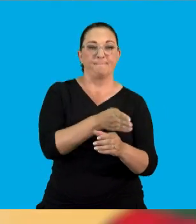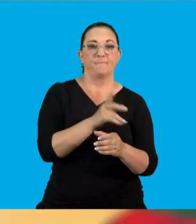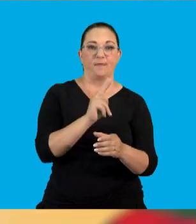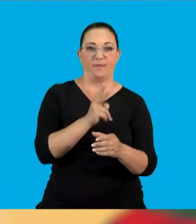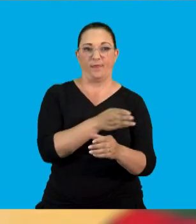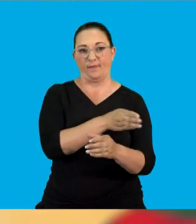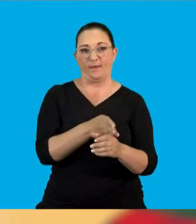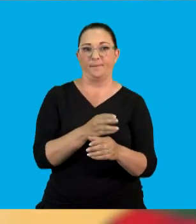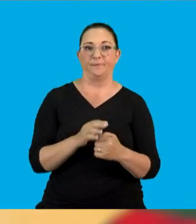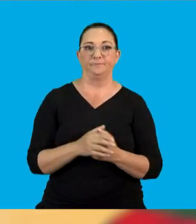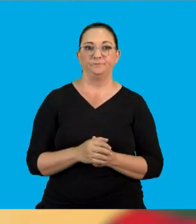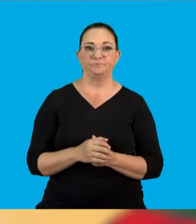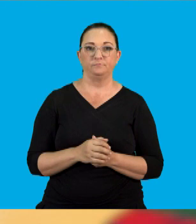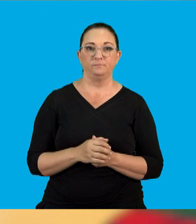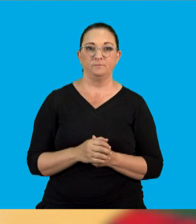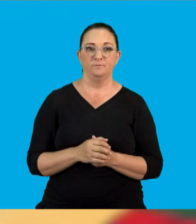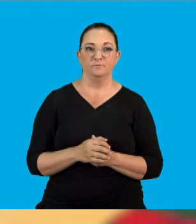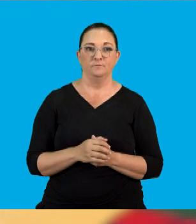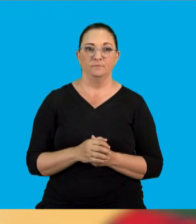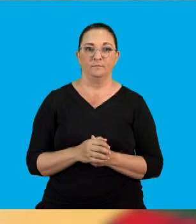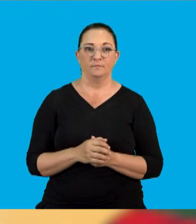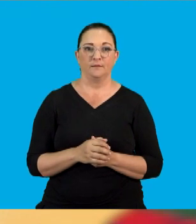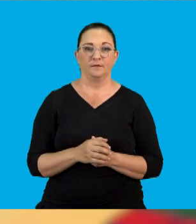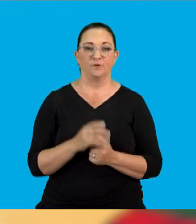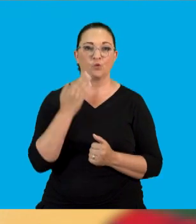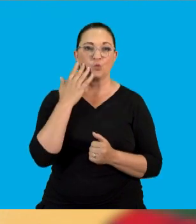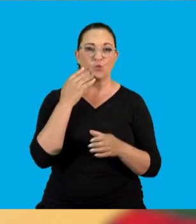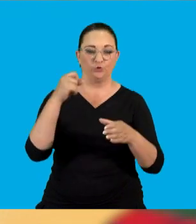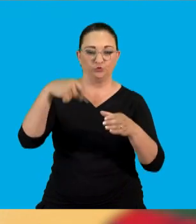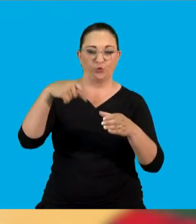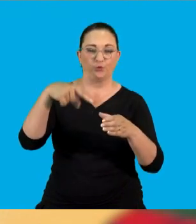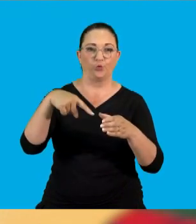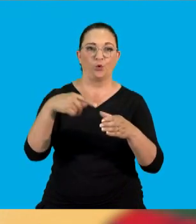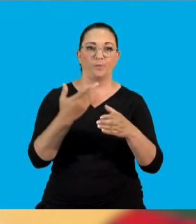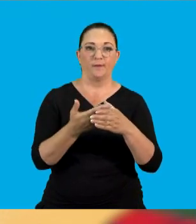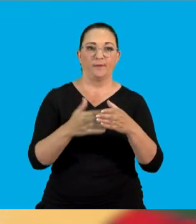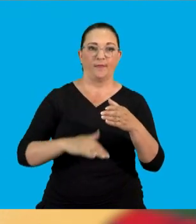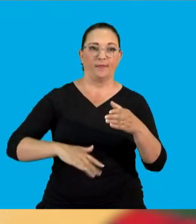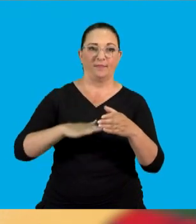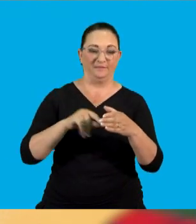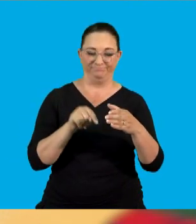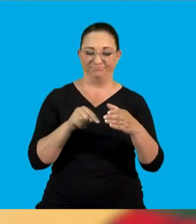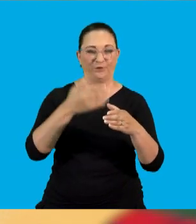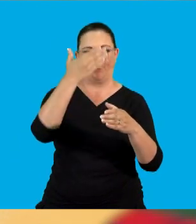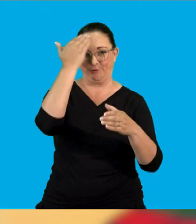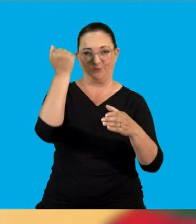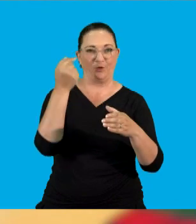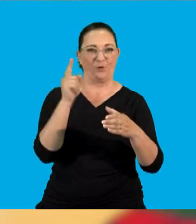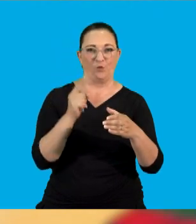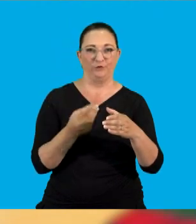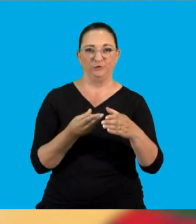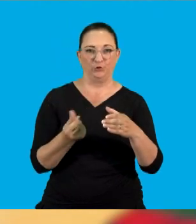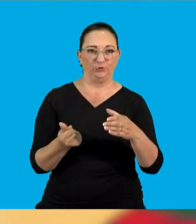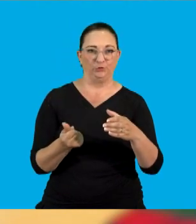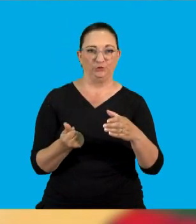universal indicator is added to an unknown solution. So we have an unknown solution. So on top of that, what we just answered now, they are